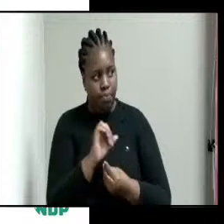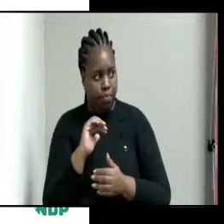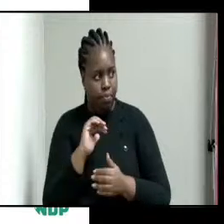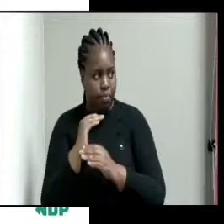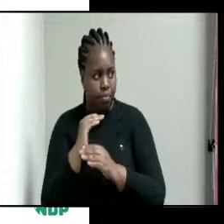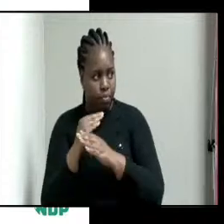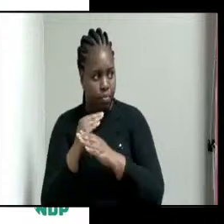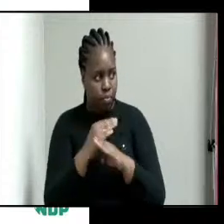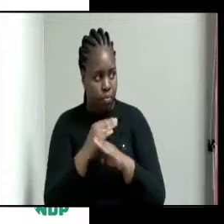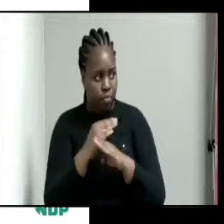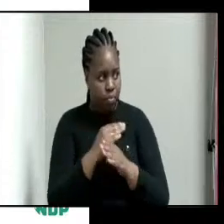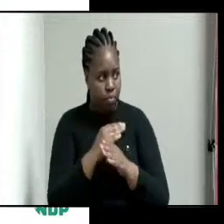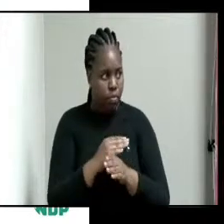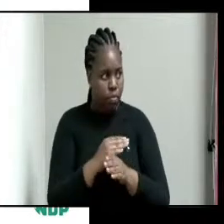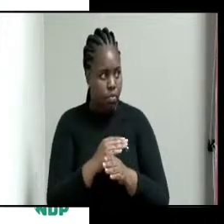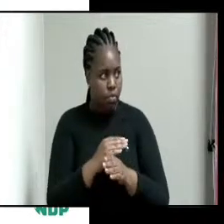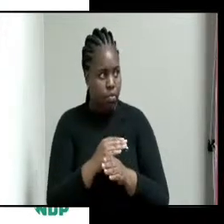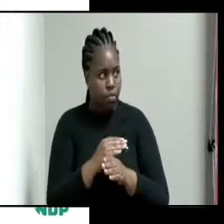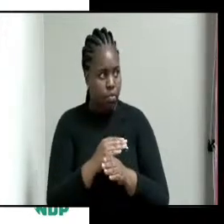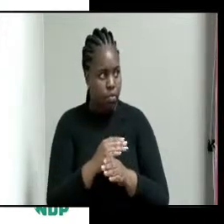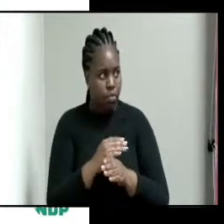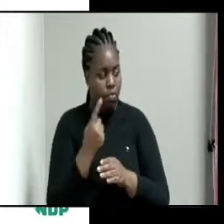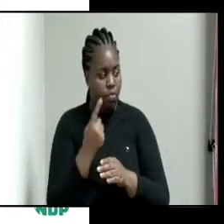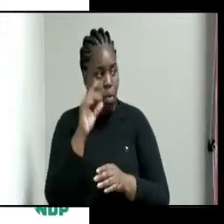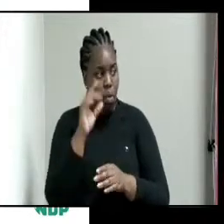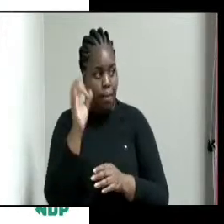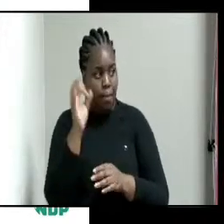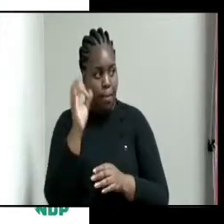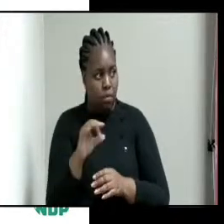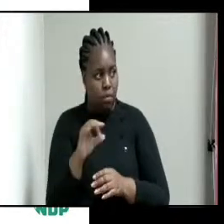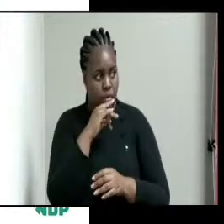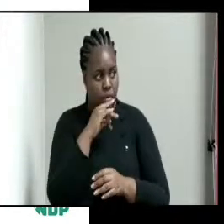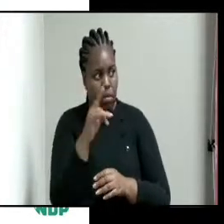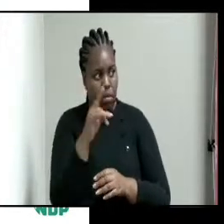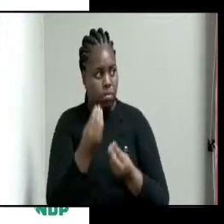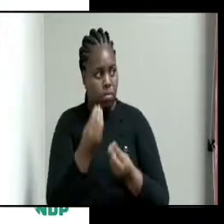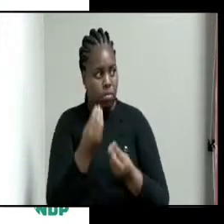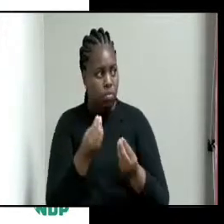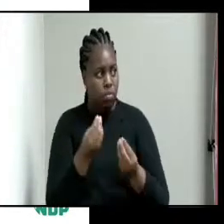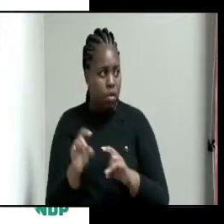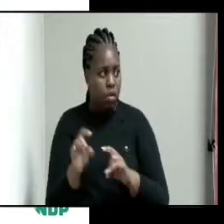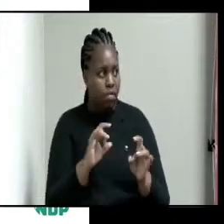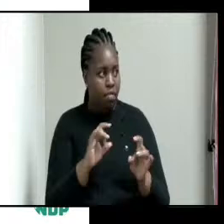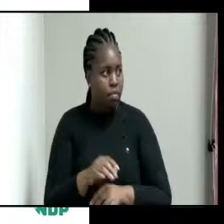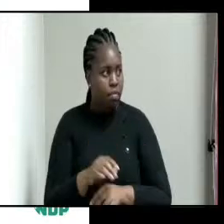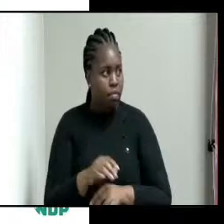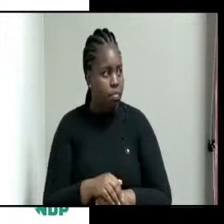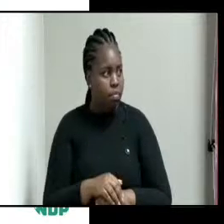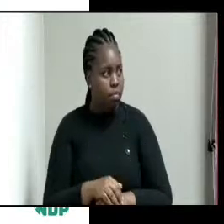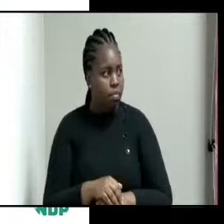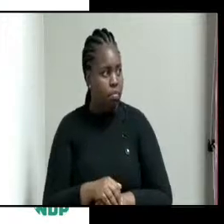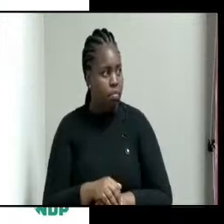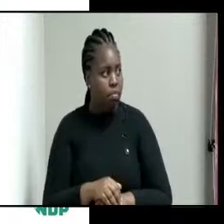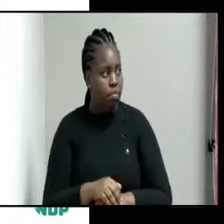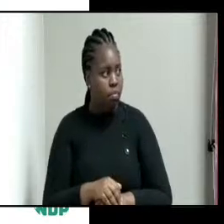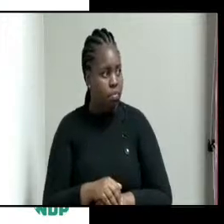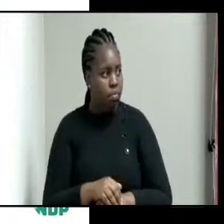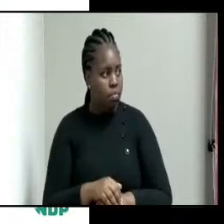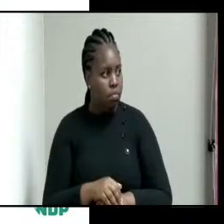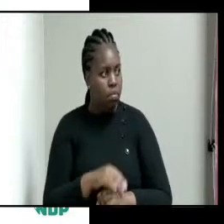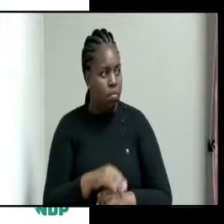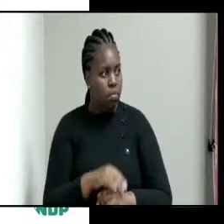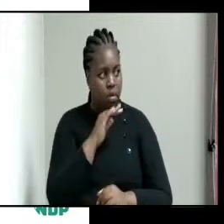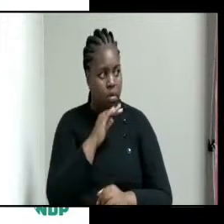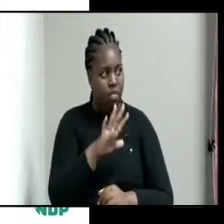deprivations expressed in a percentage form are these poor children suffering from? So